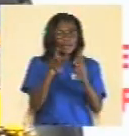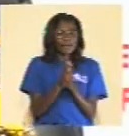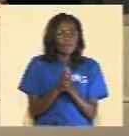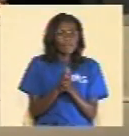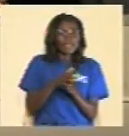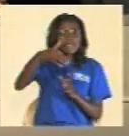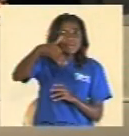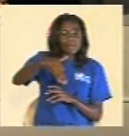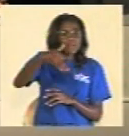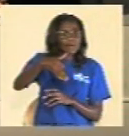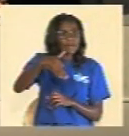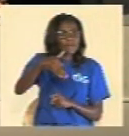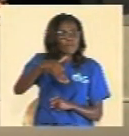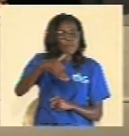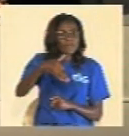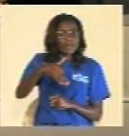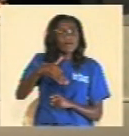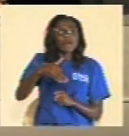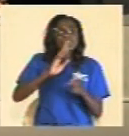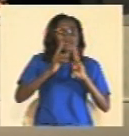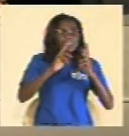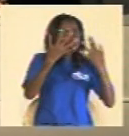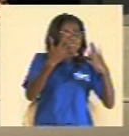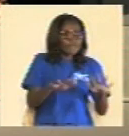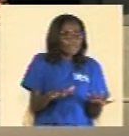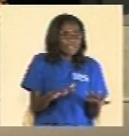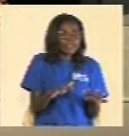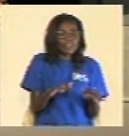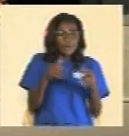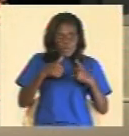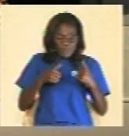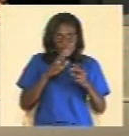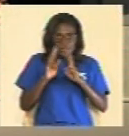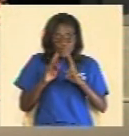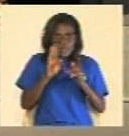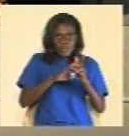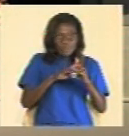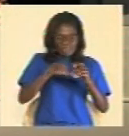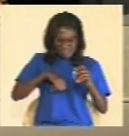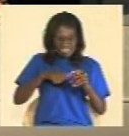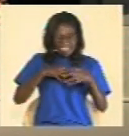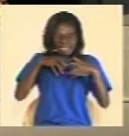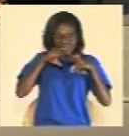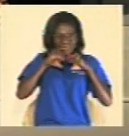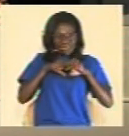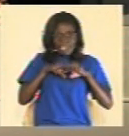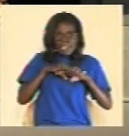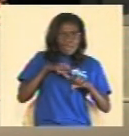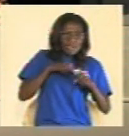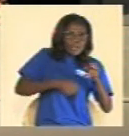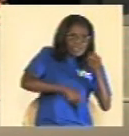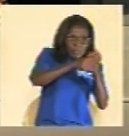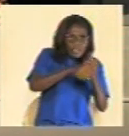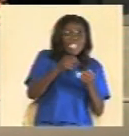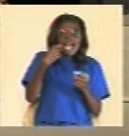well, Namibia, with that, we have come to the end of our discussion for today. We were discussing about leprosy treatment, care, and support. And